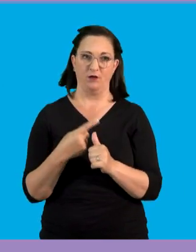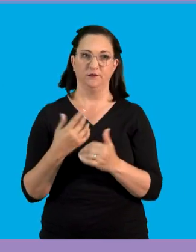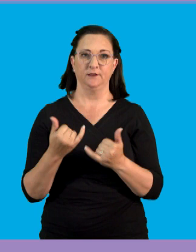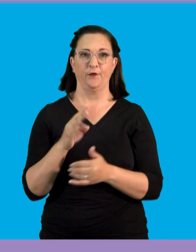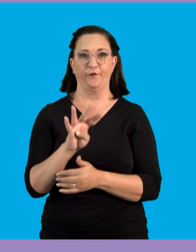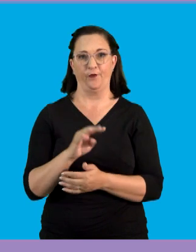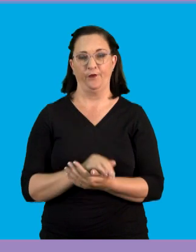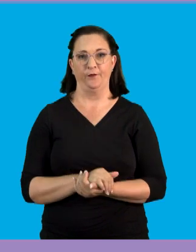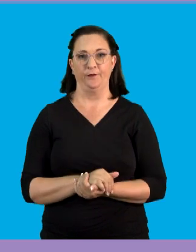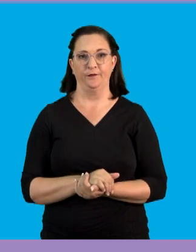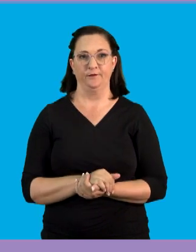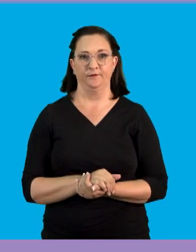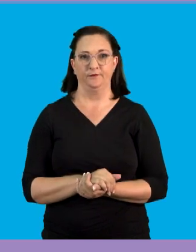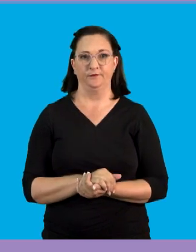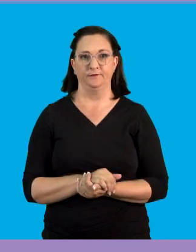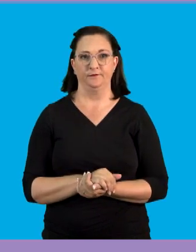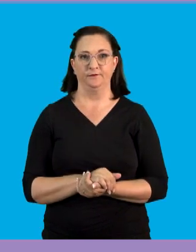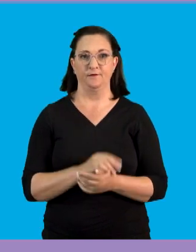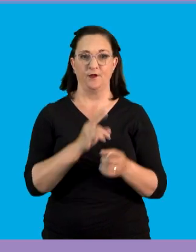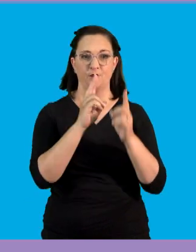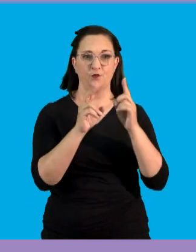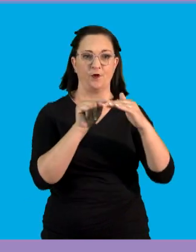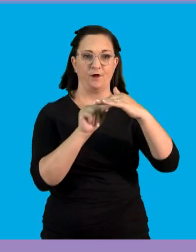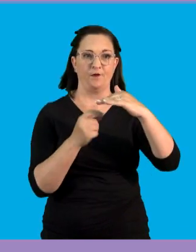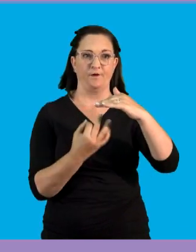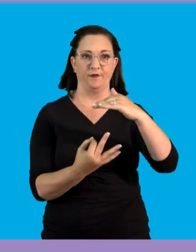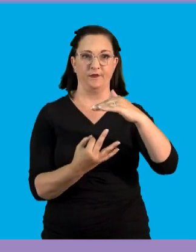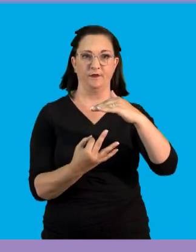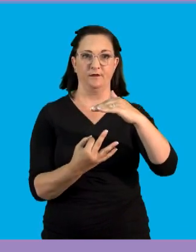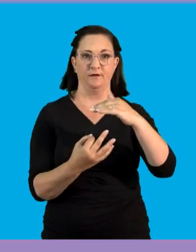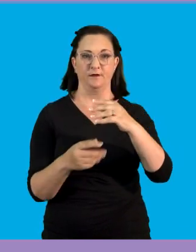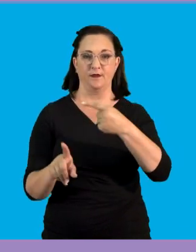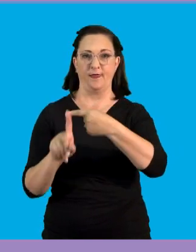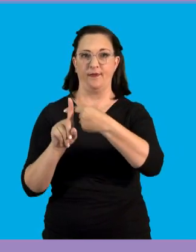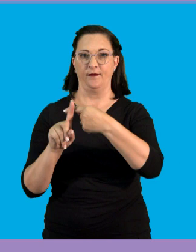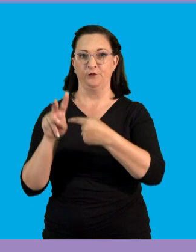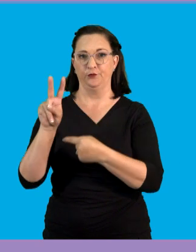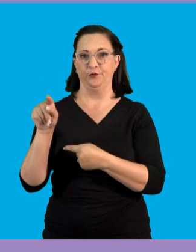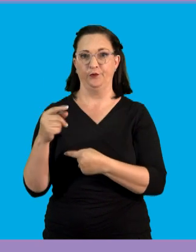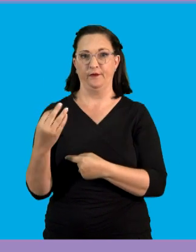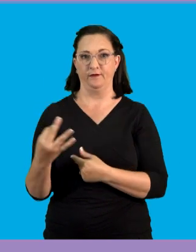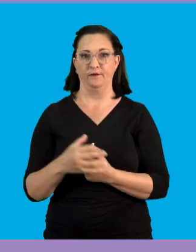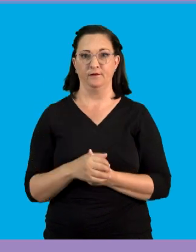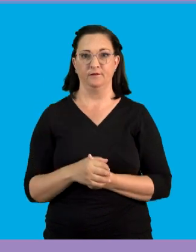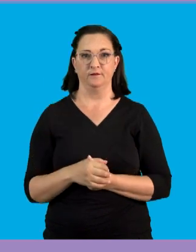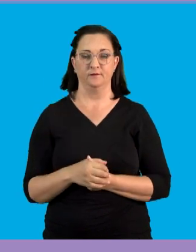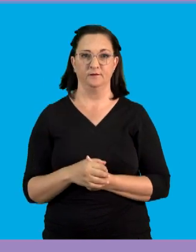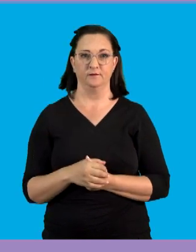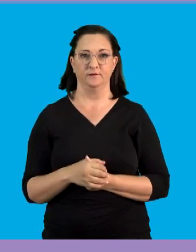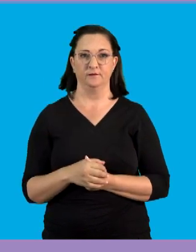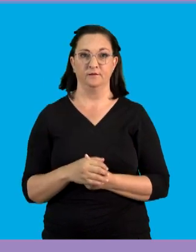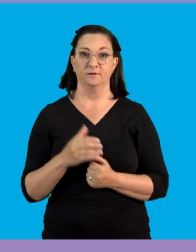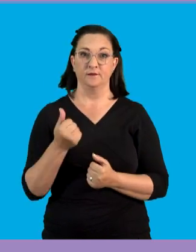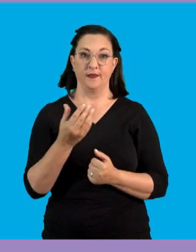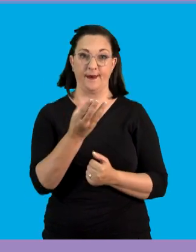us a 4 as a whole number. We're still adding the 2 thirds. And then when I add those